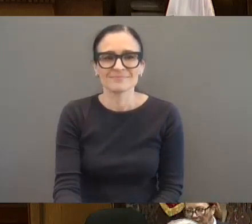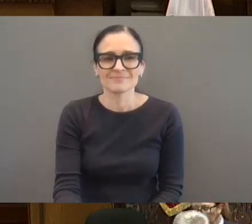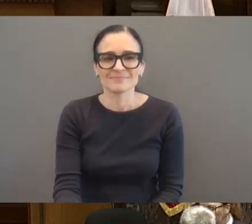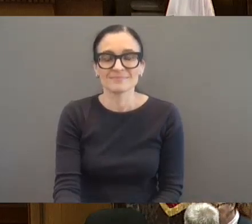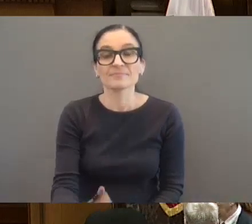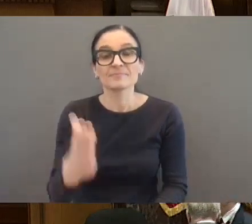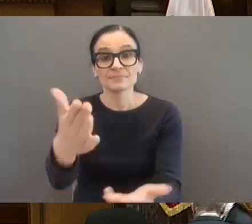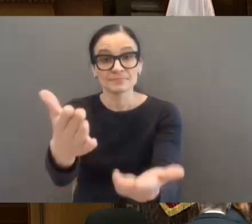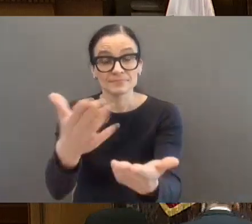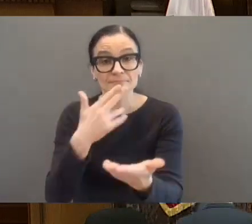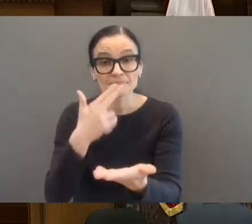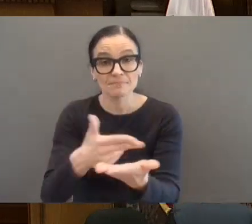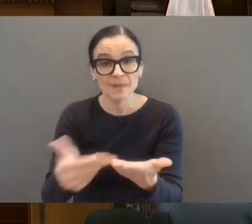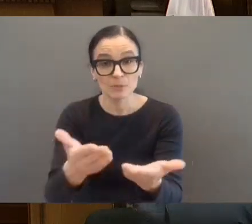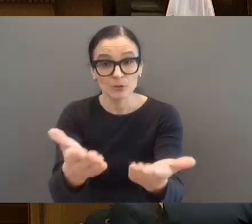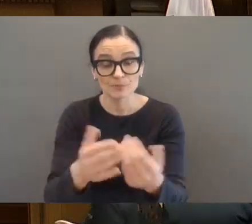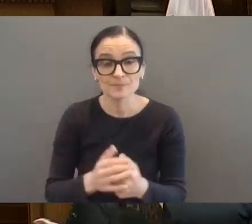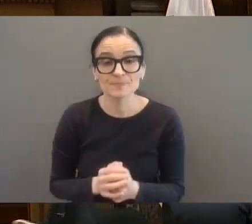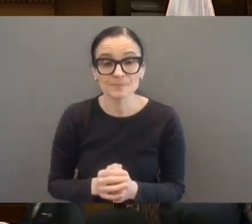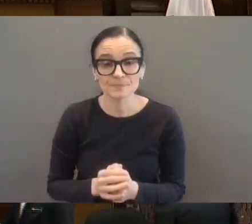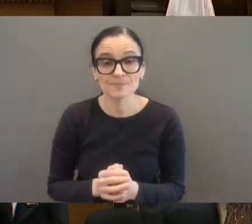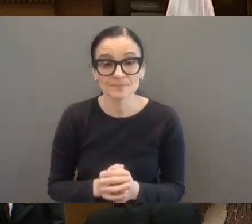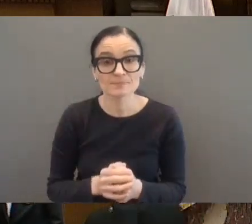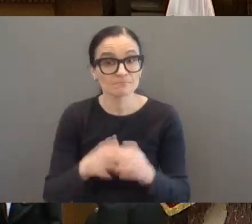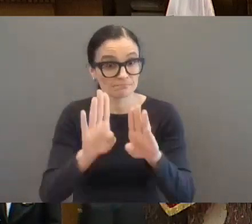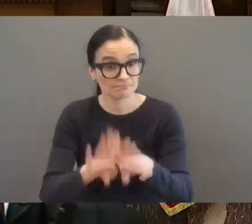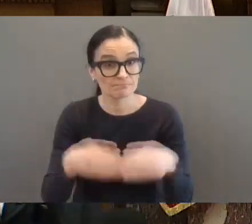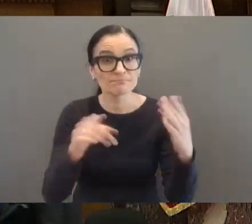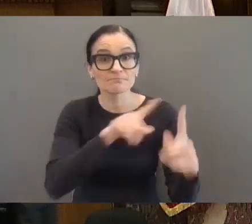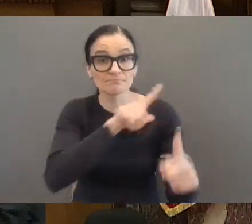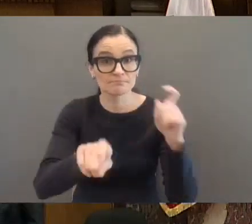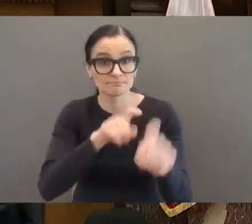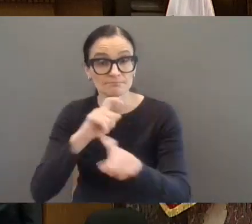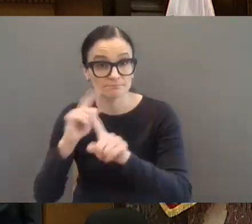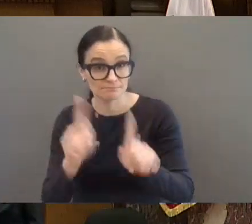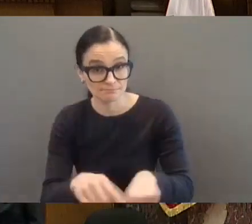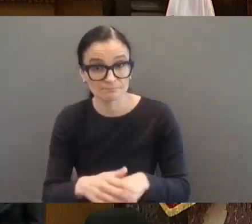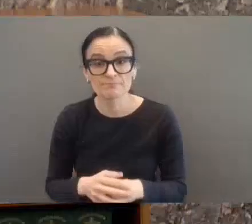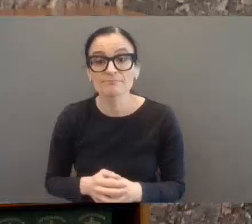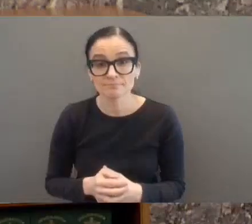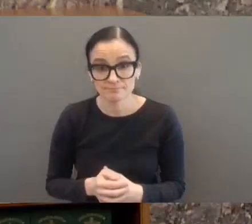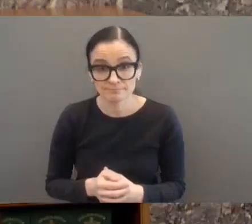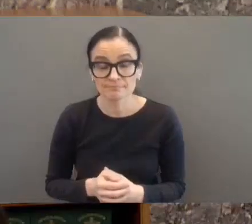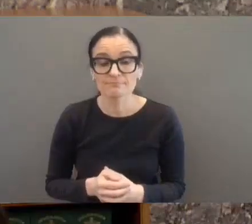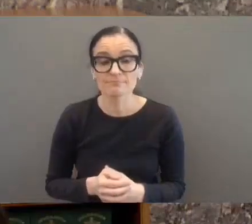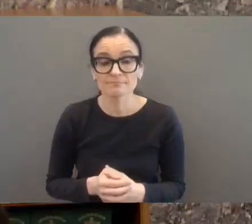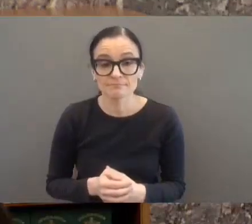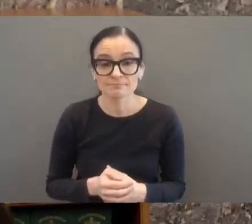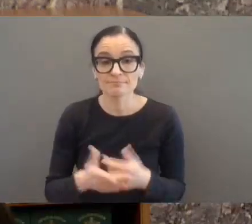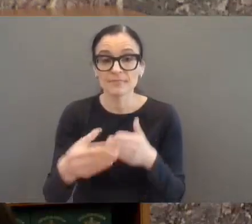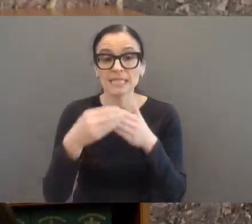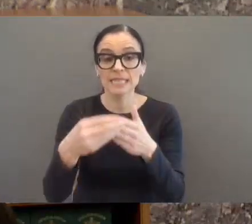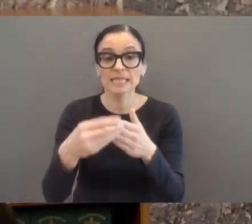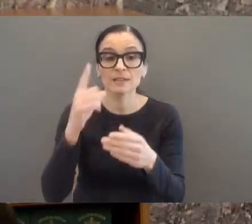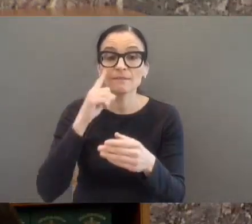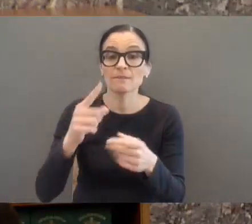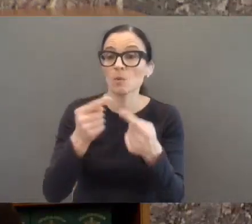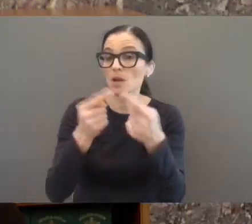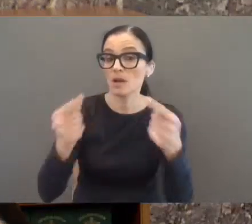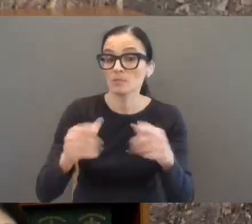Oral questions by members. Leader of the Official Opposition. Thank you, Mr. Speaker. Birds